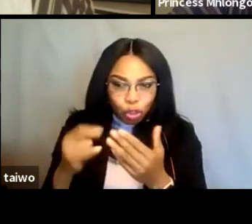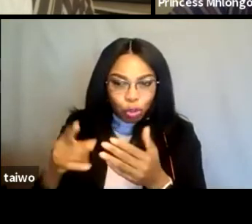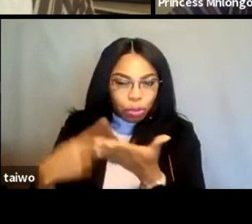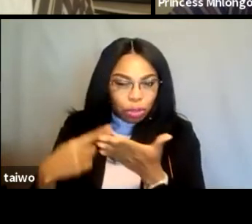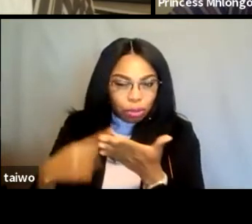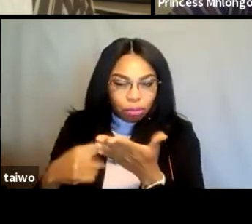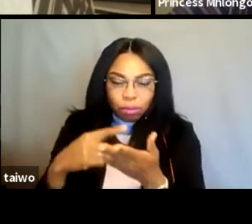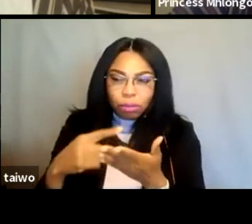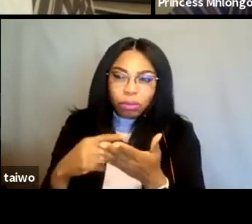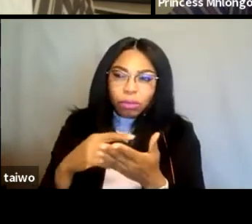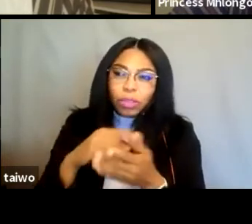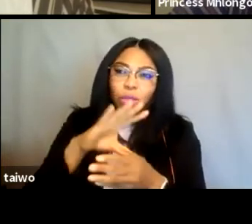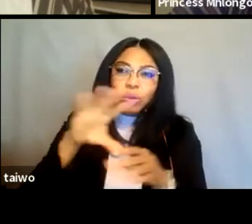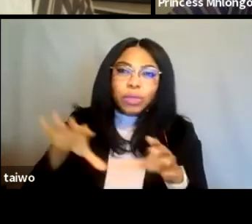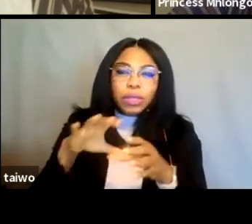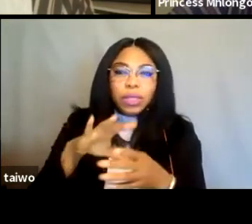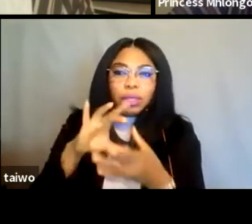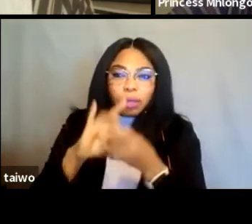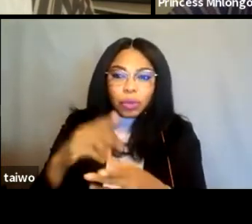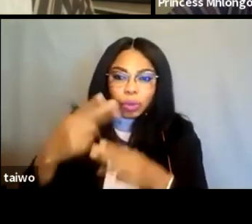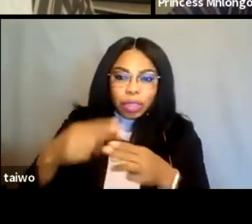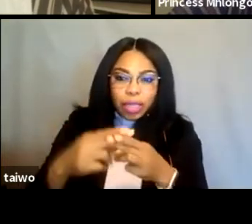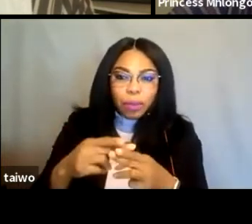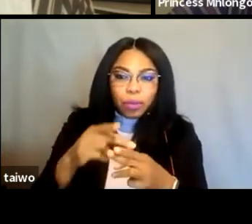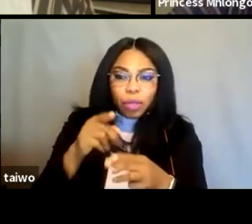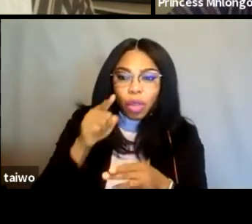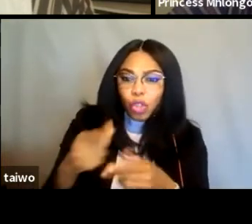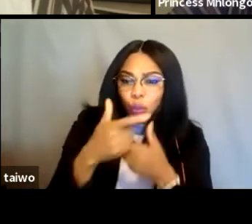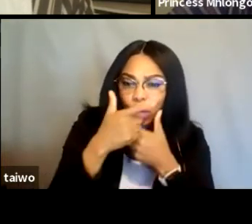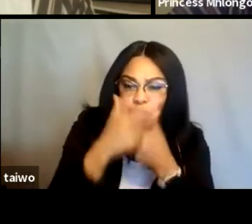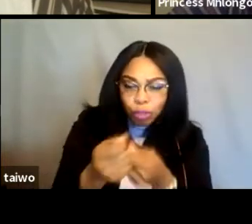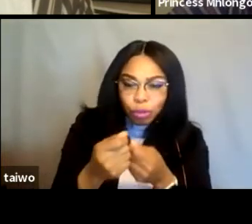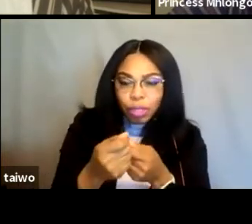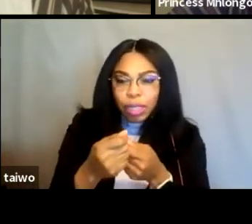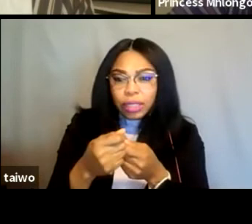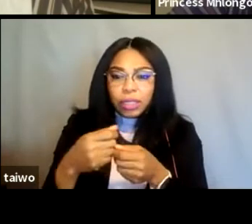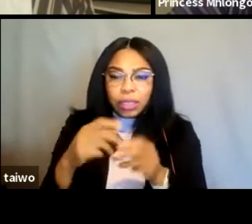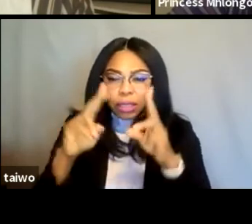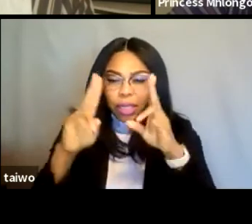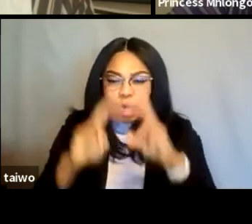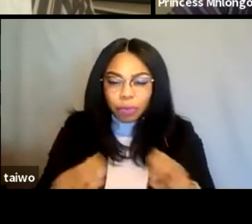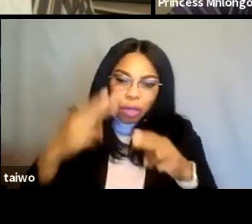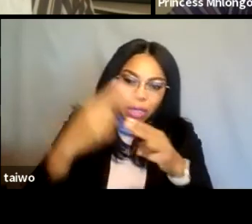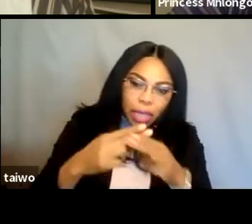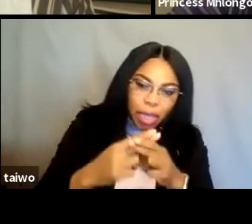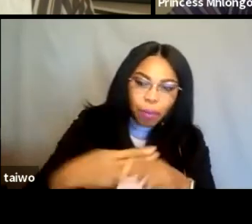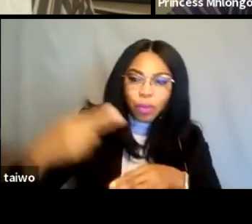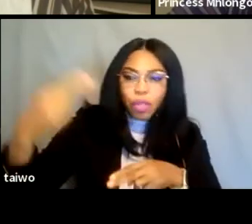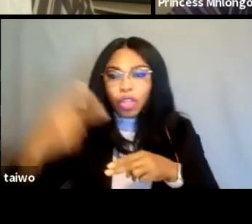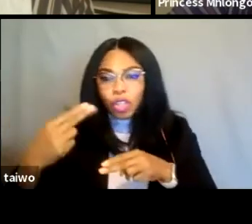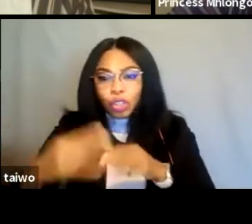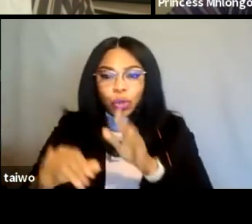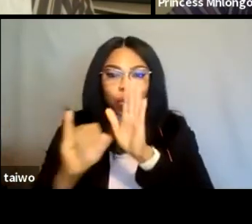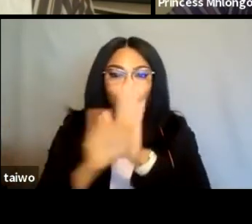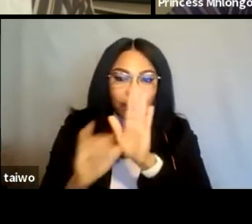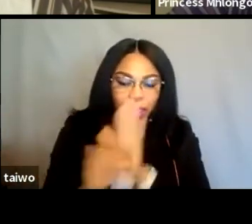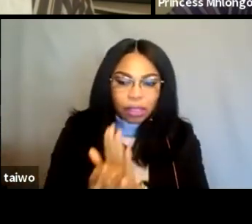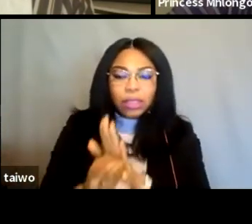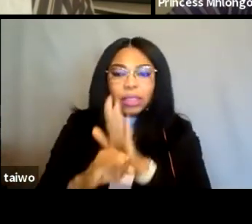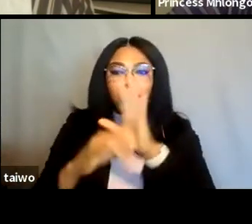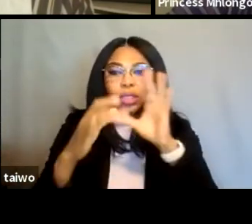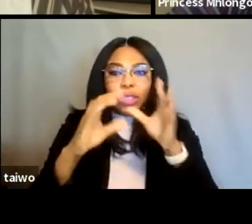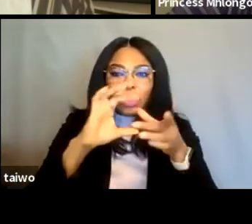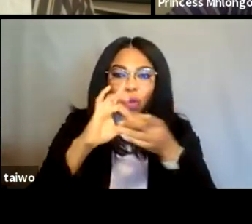Where you were interested in exploring names and histories and identities and connection. How does